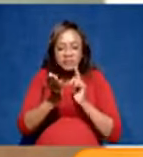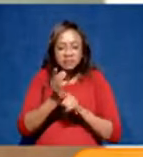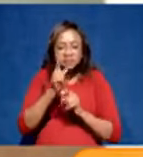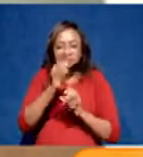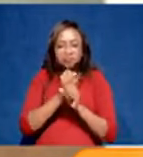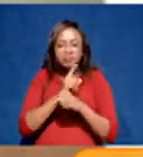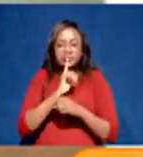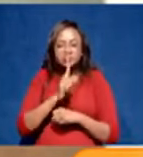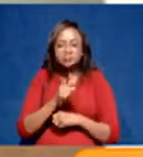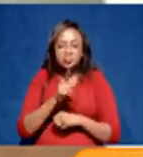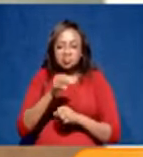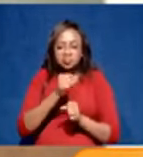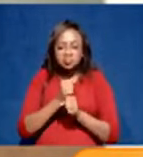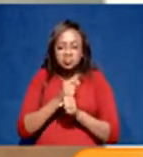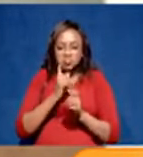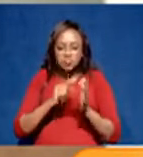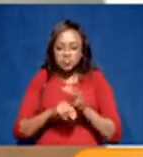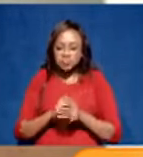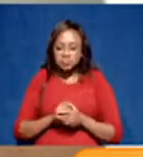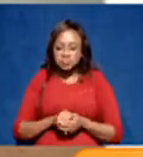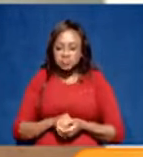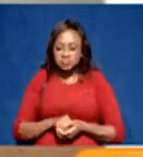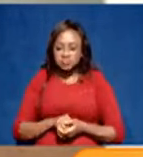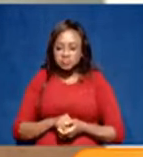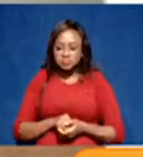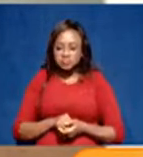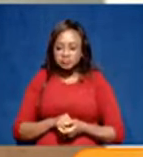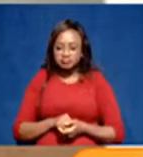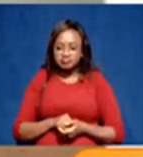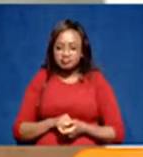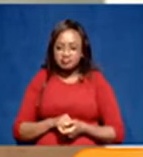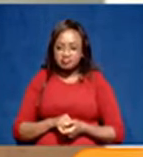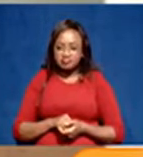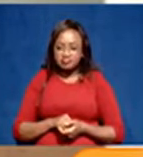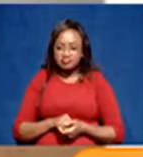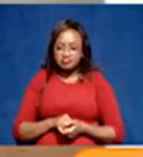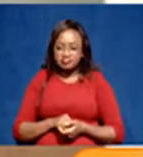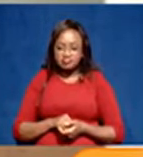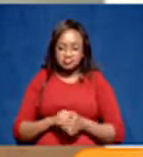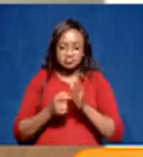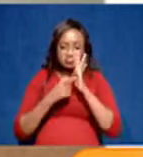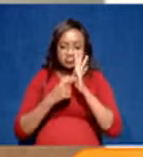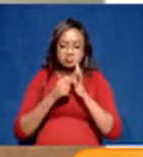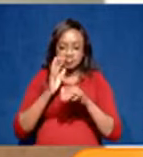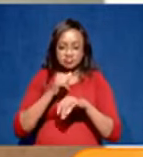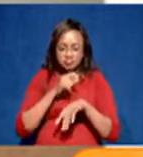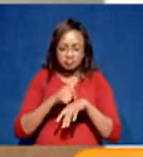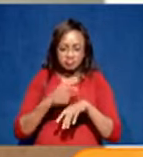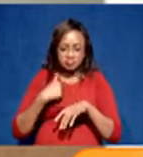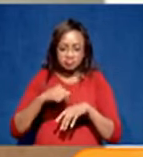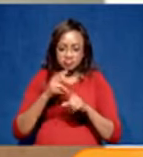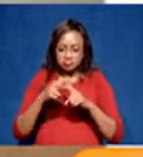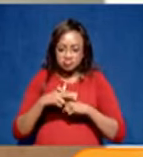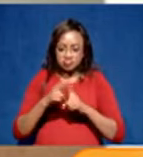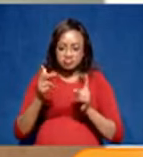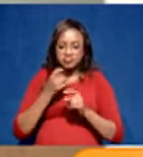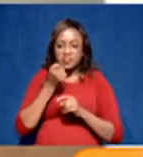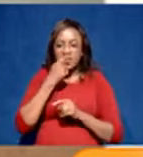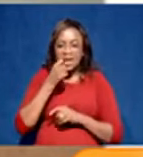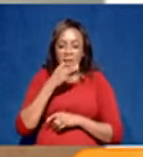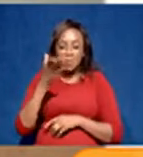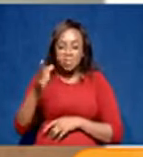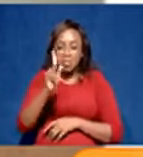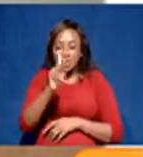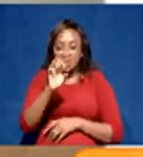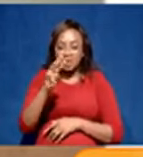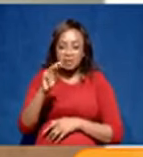available? And that's for example, yeah. At the moment, and when we came into office, the fill rate, the availability of drugs at KEMSA was